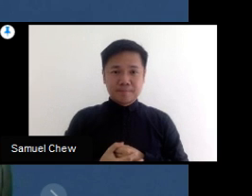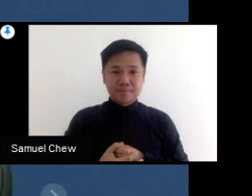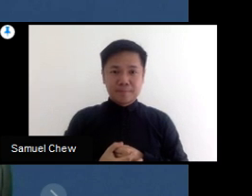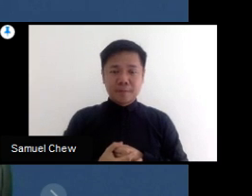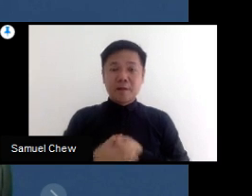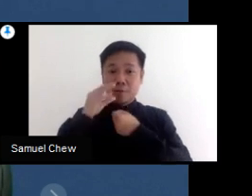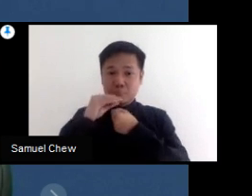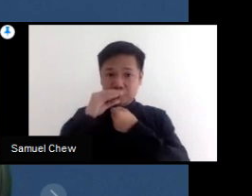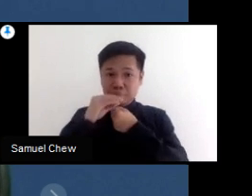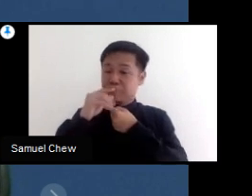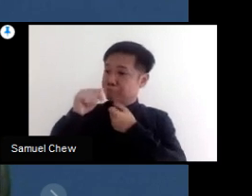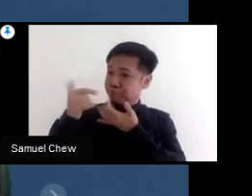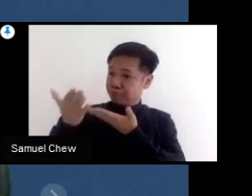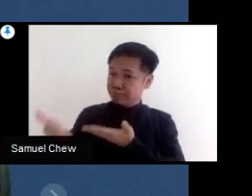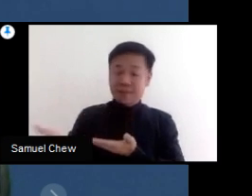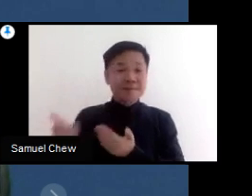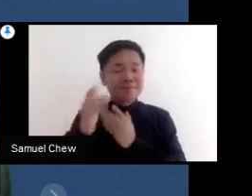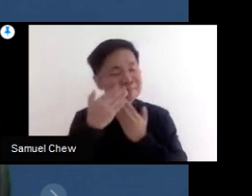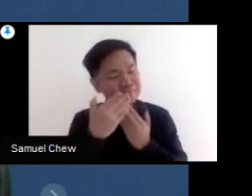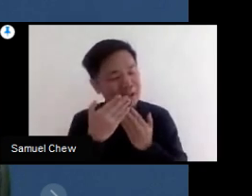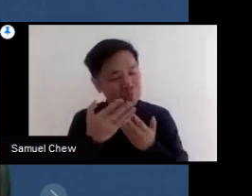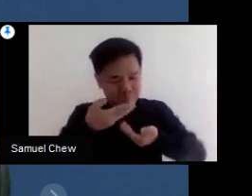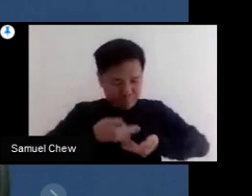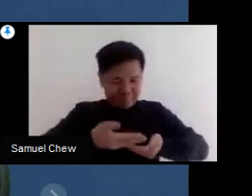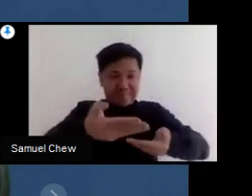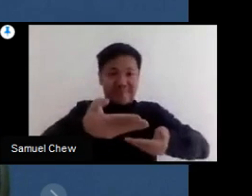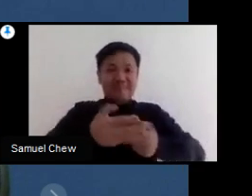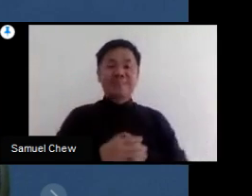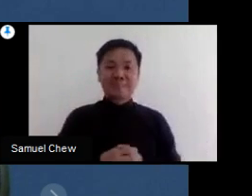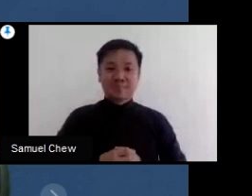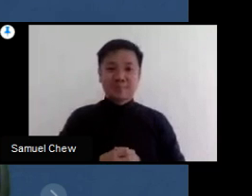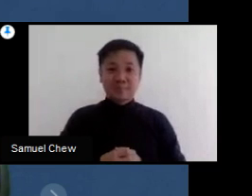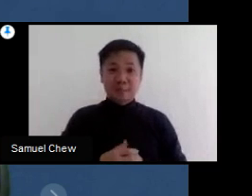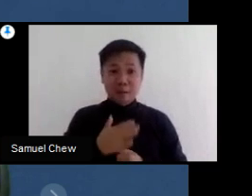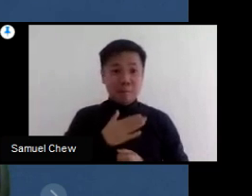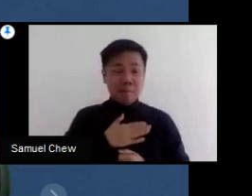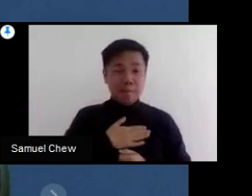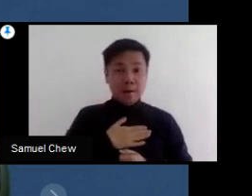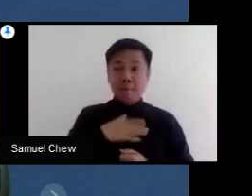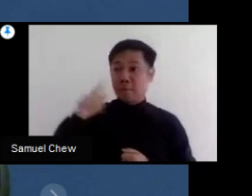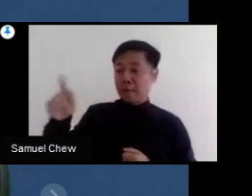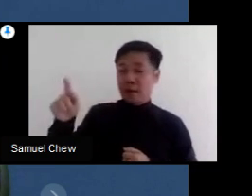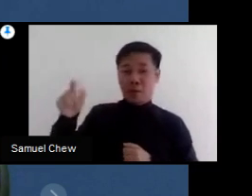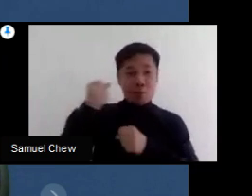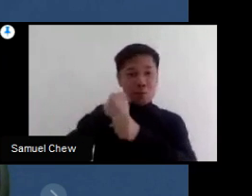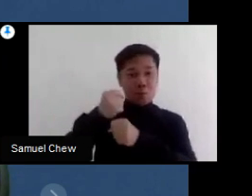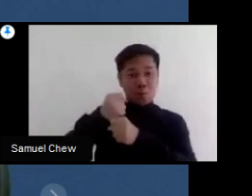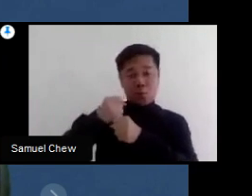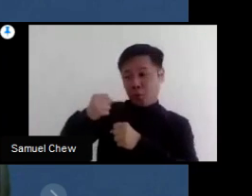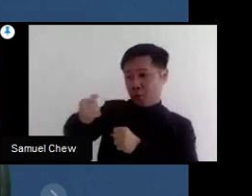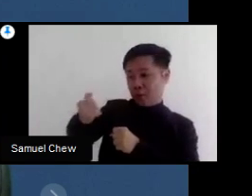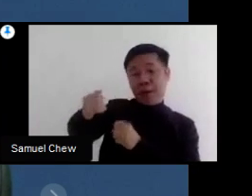Chairperson, for giving me the floor. Actually, my colleagues in Bangkok talked with Secretariat